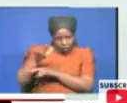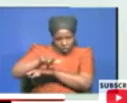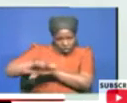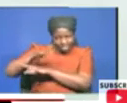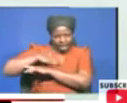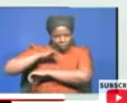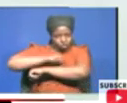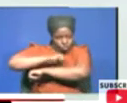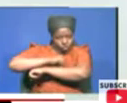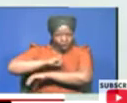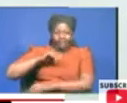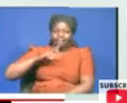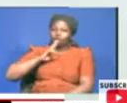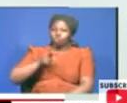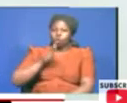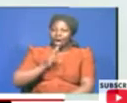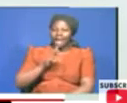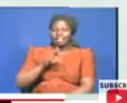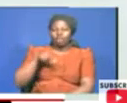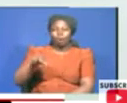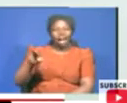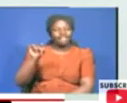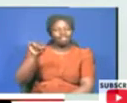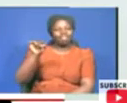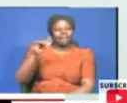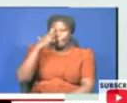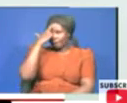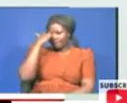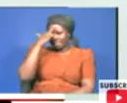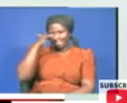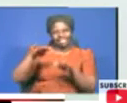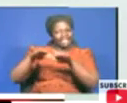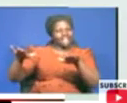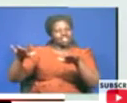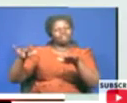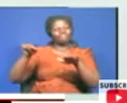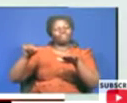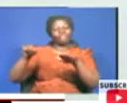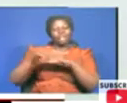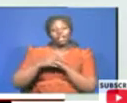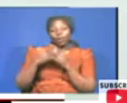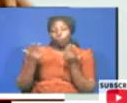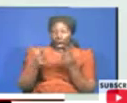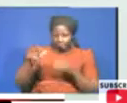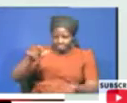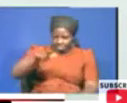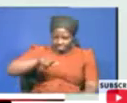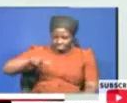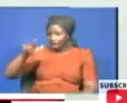in Ogatarongai, it is a Maasai land whereby the local